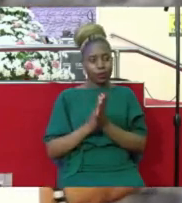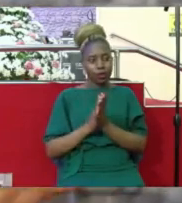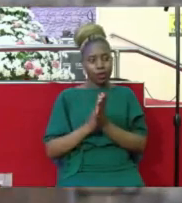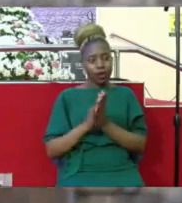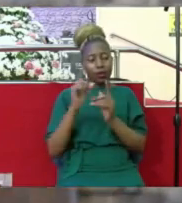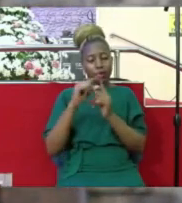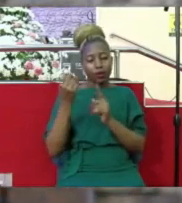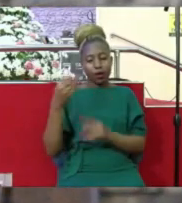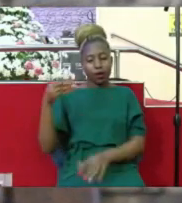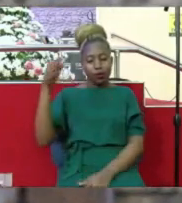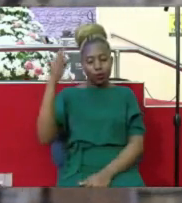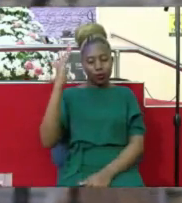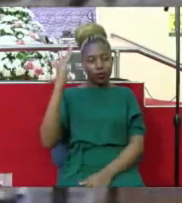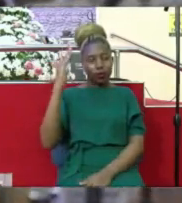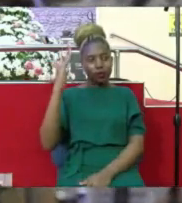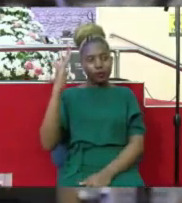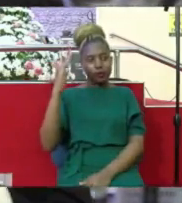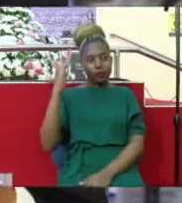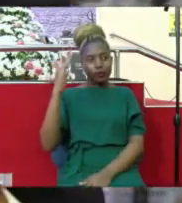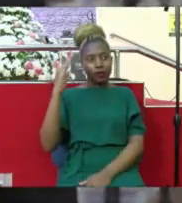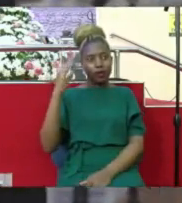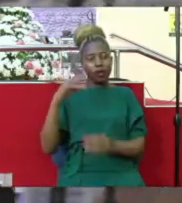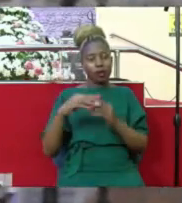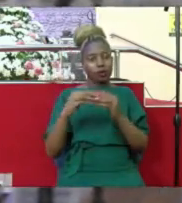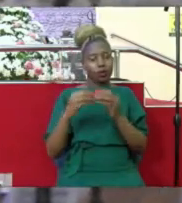God to break into your night,